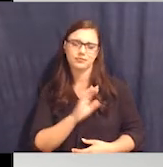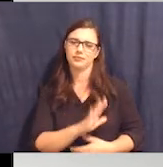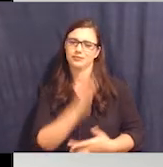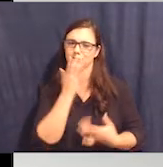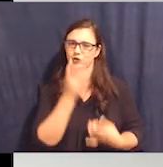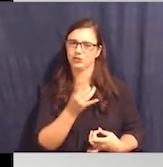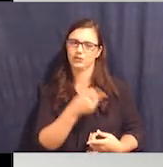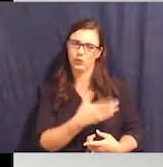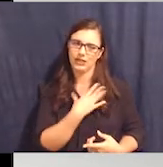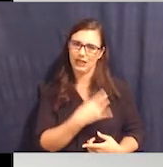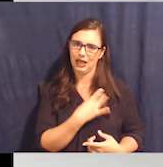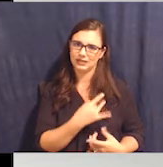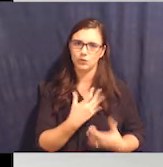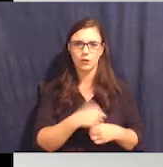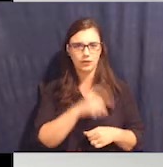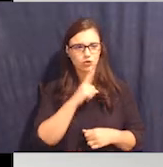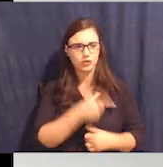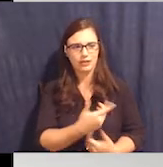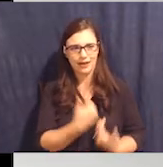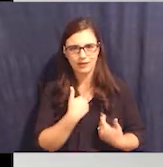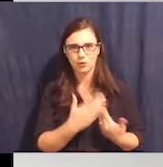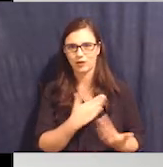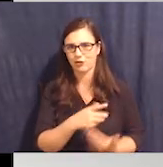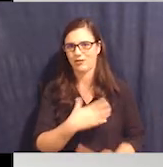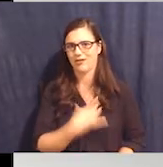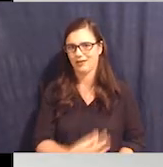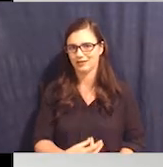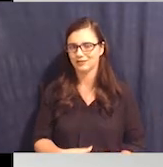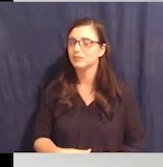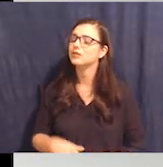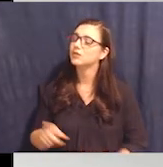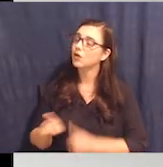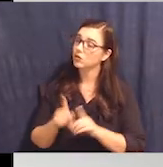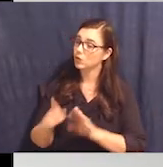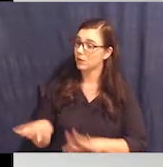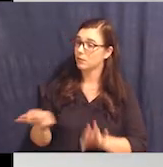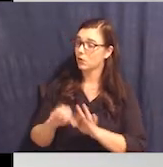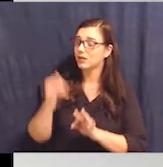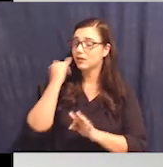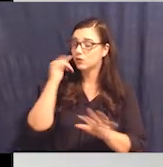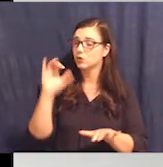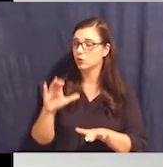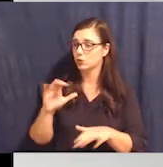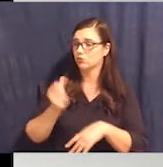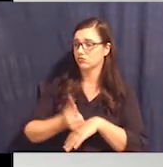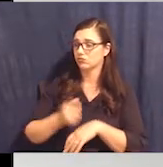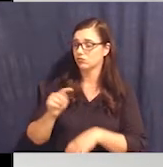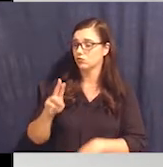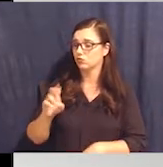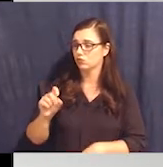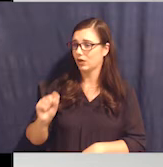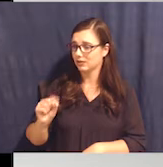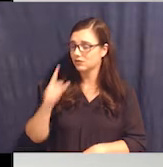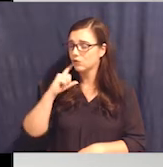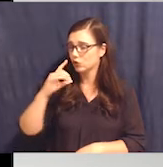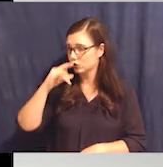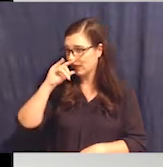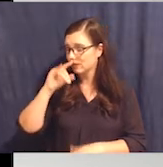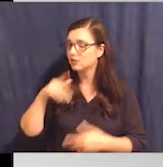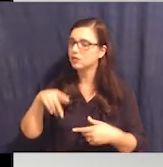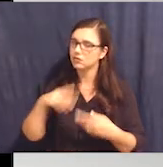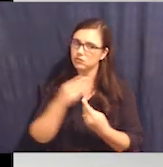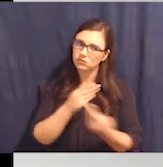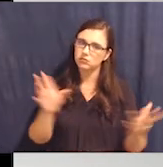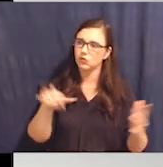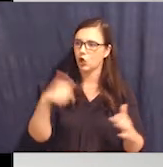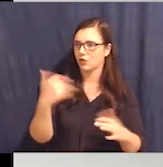This is what he likes, and I want to make sure he has what he likes. And it's also very important, if you do create a trust for your child,